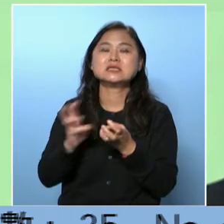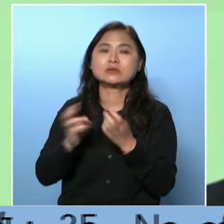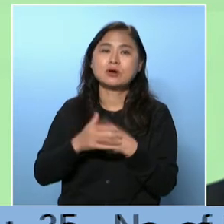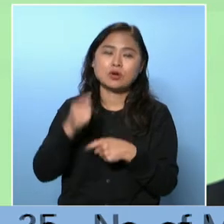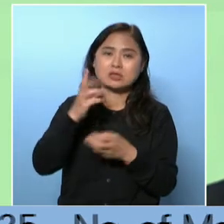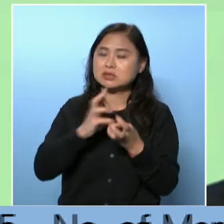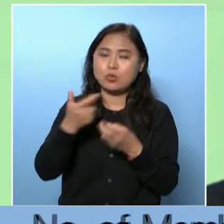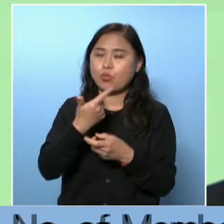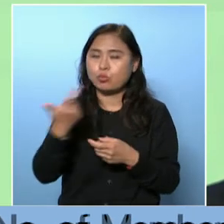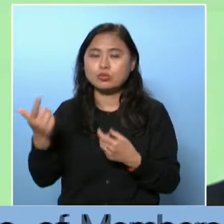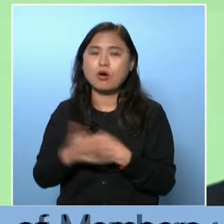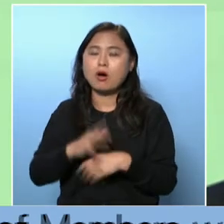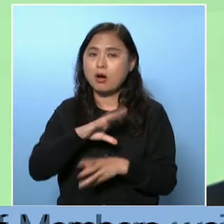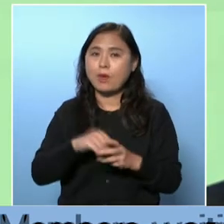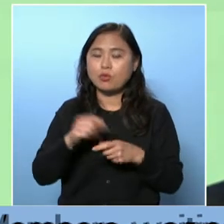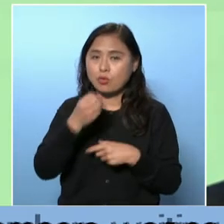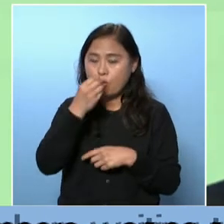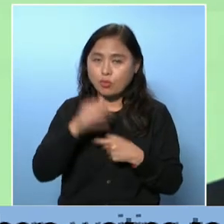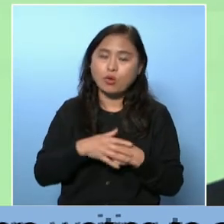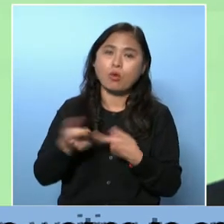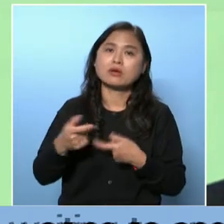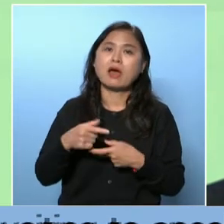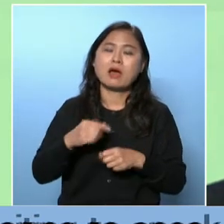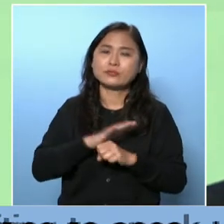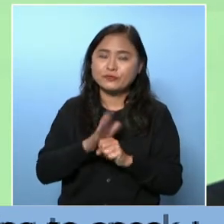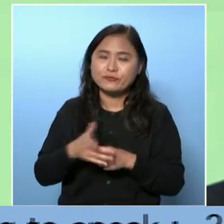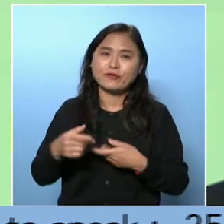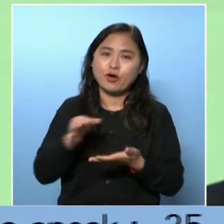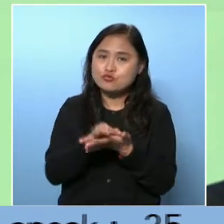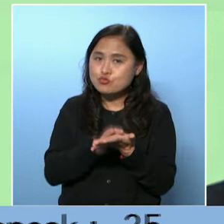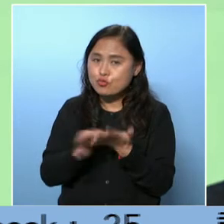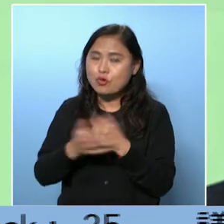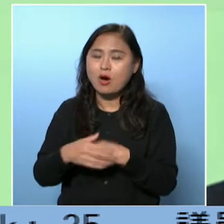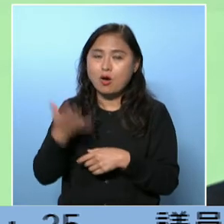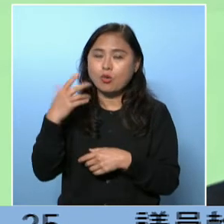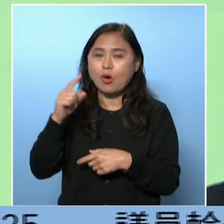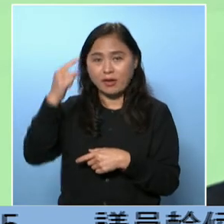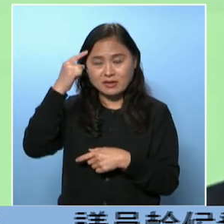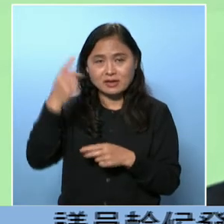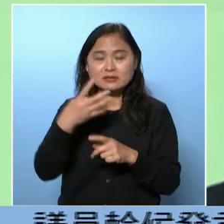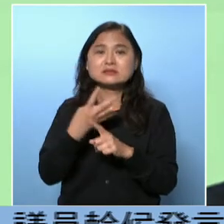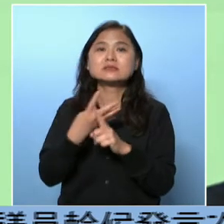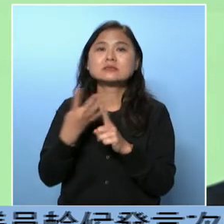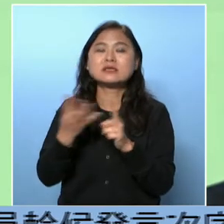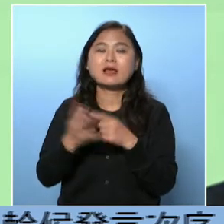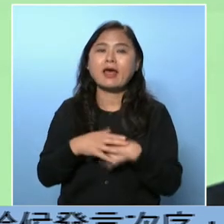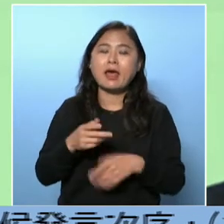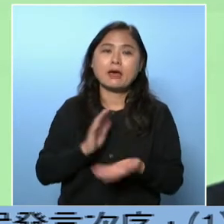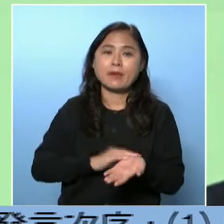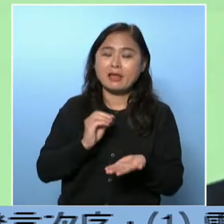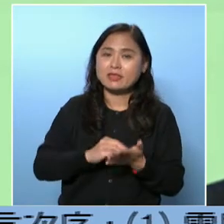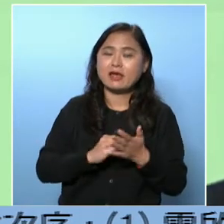COVID-2019. A lot of information is provided, including the map showing the cases, and also to